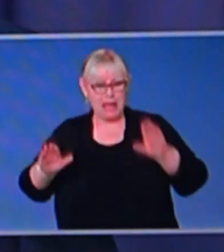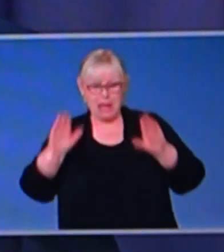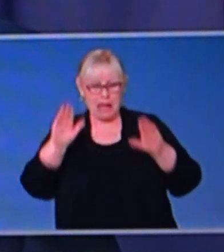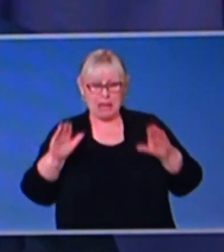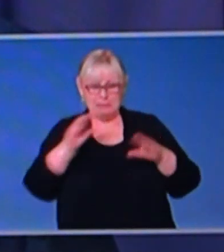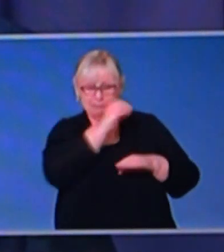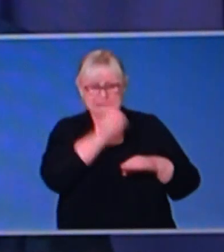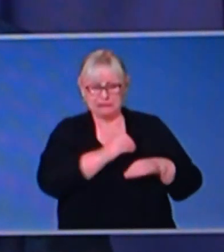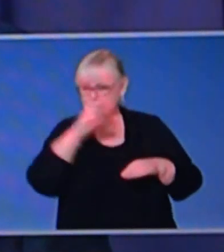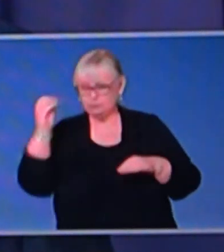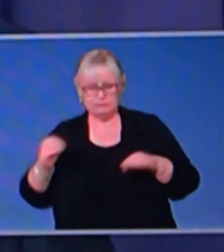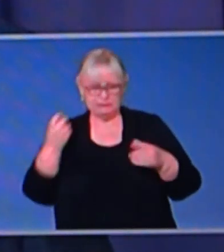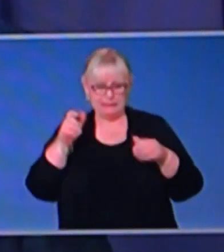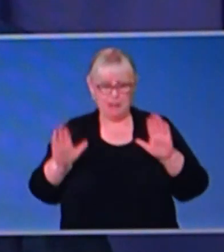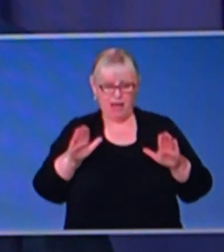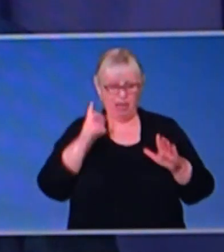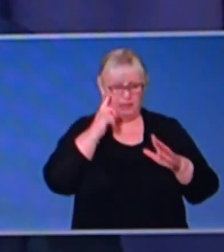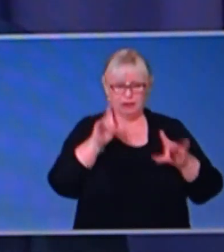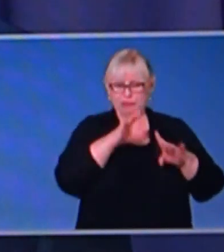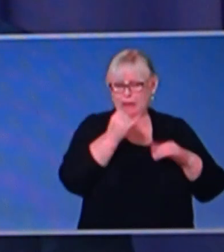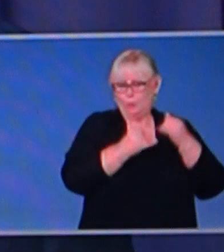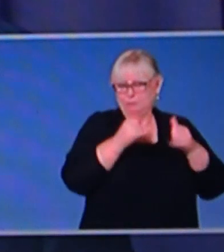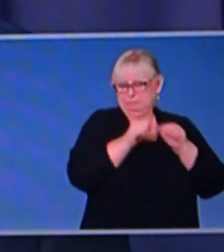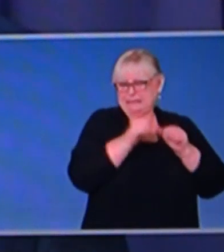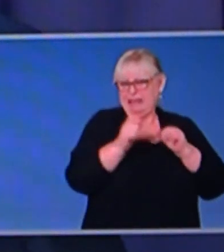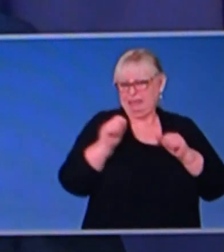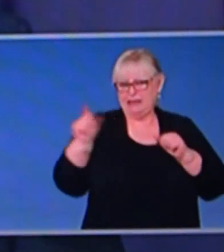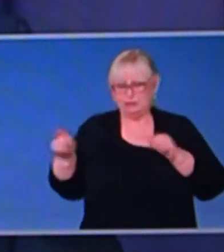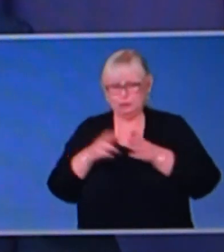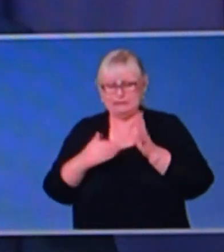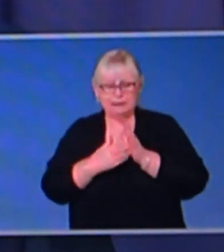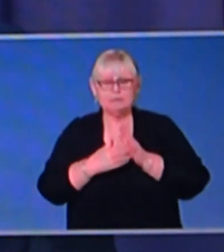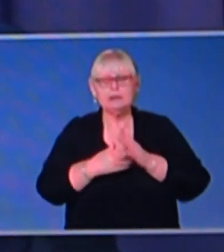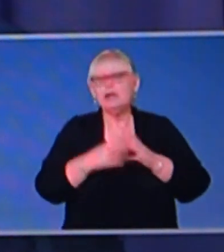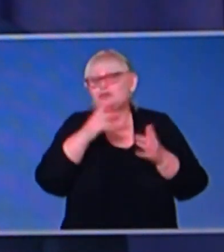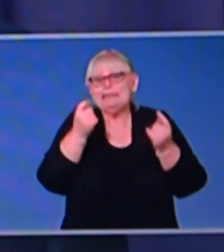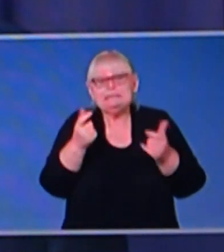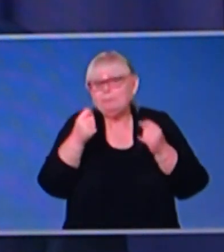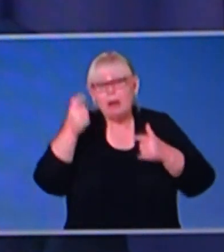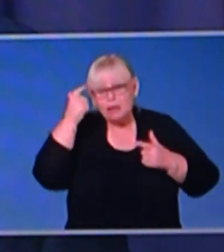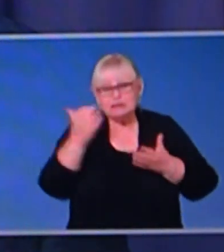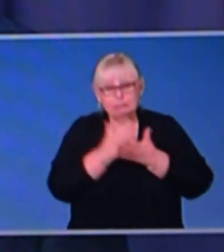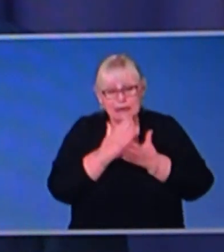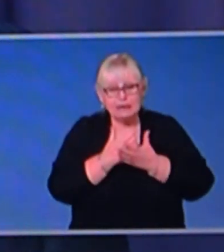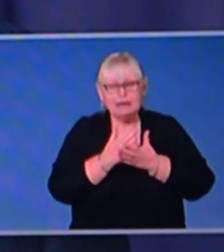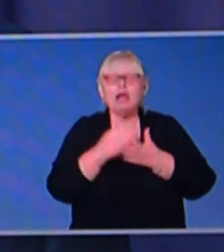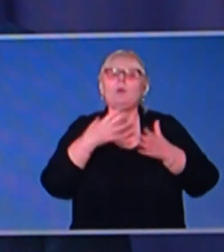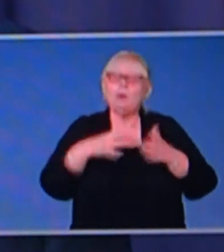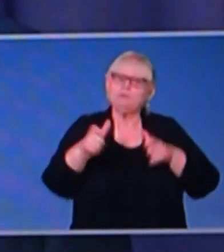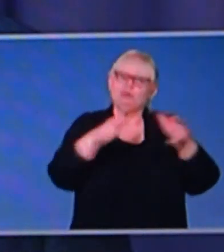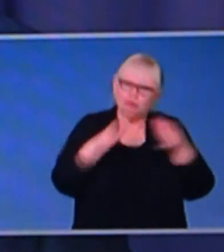argue Australia has had stronger results. The idea is pretty simple, and that is to get the virus under